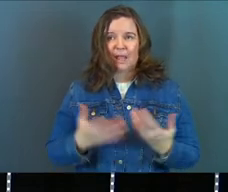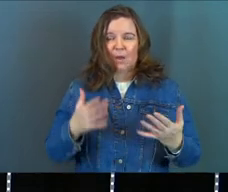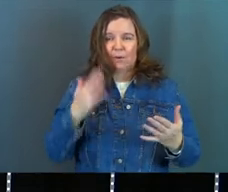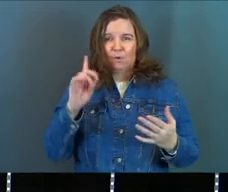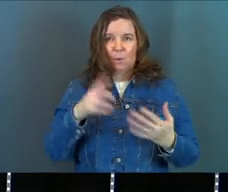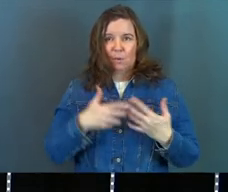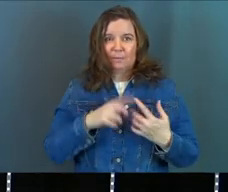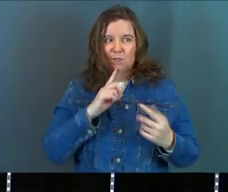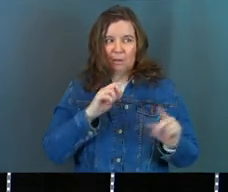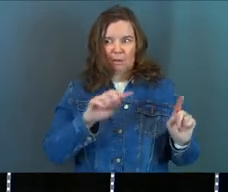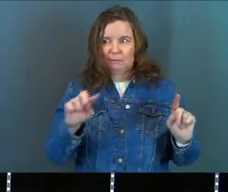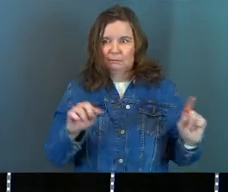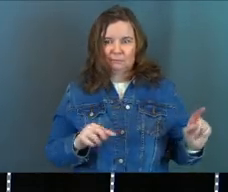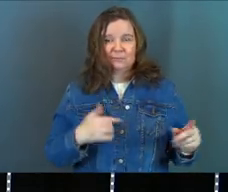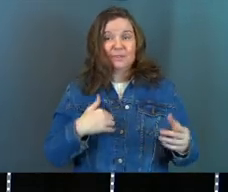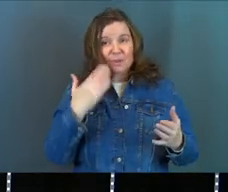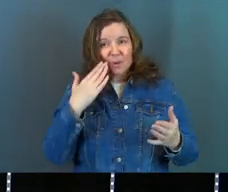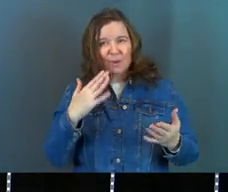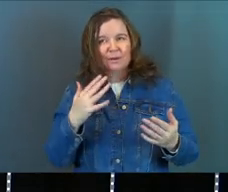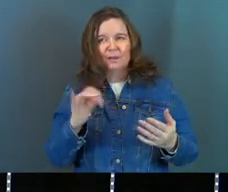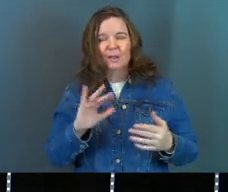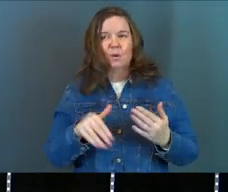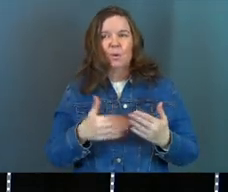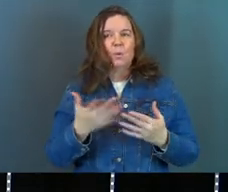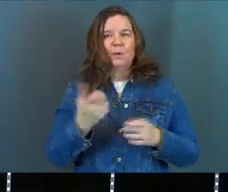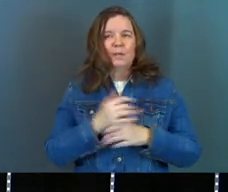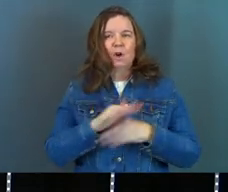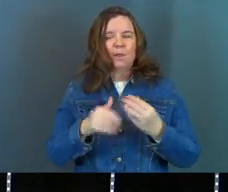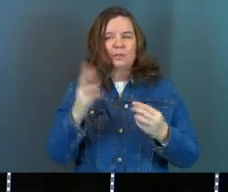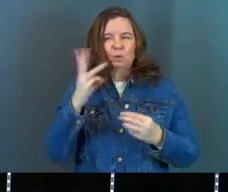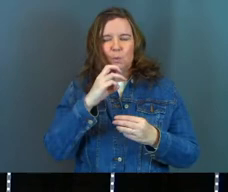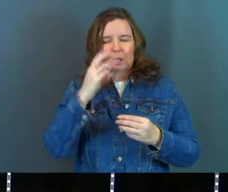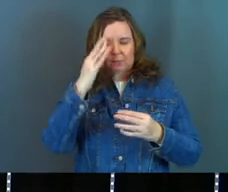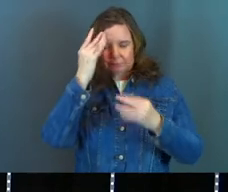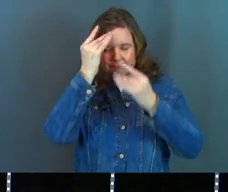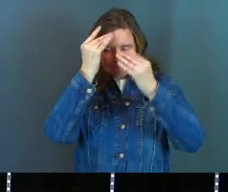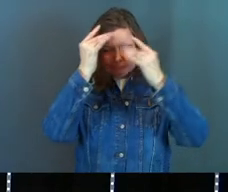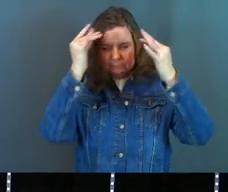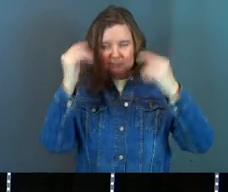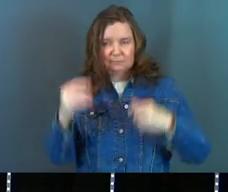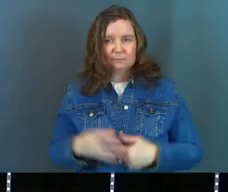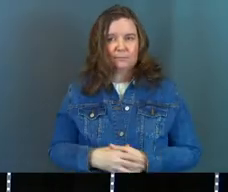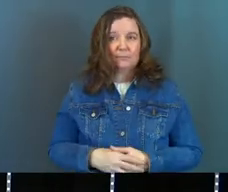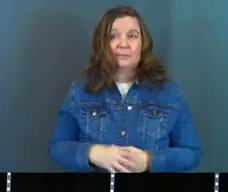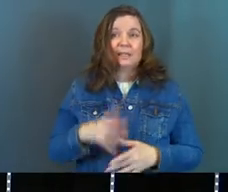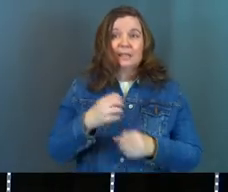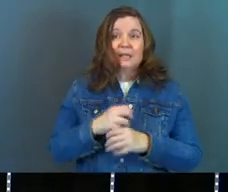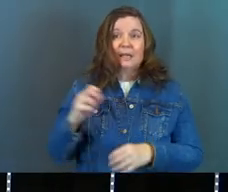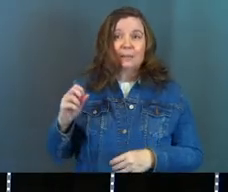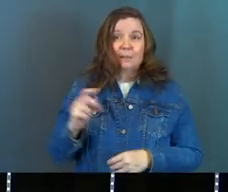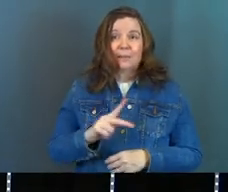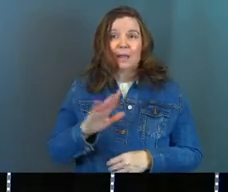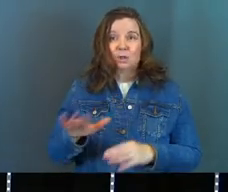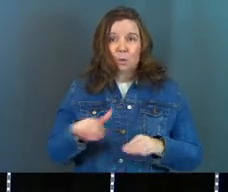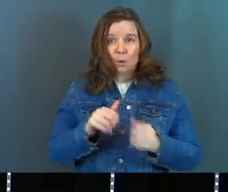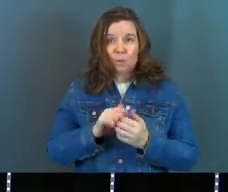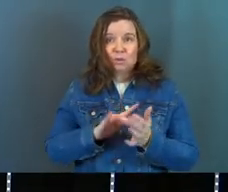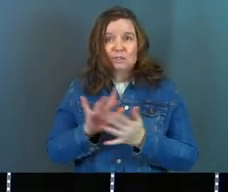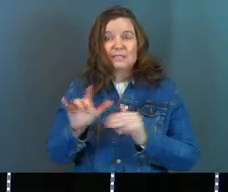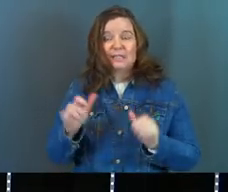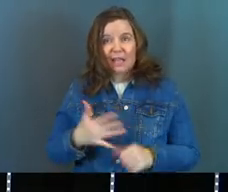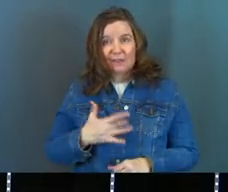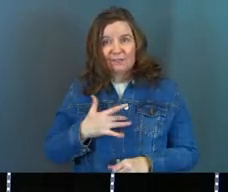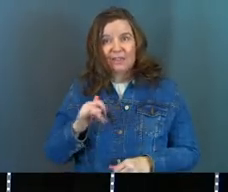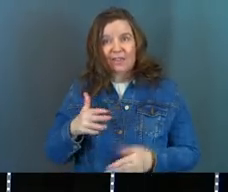I don't even know where the machines are going to be. You know what I mean? It's just like we get in all this weird headspace. Getting back into your walk with Jesus